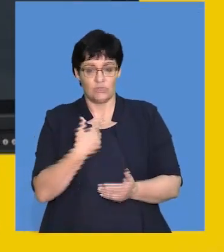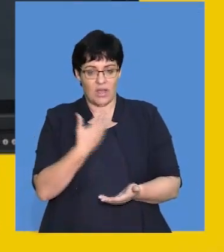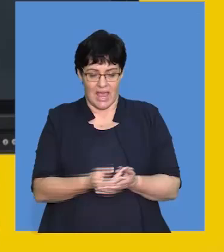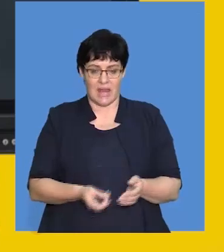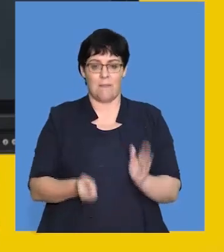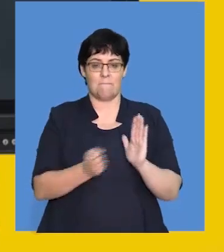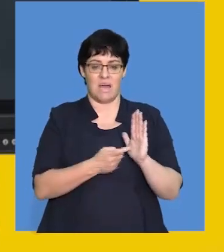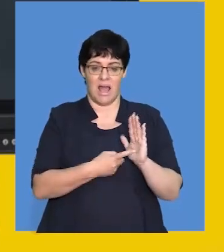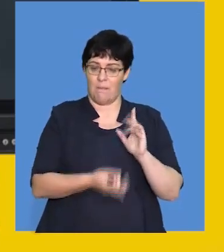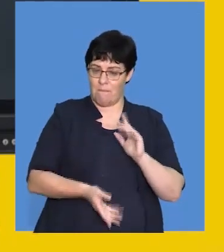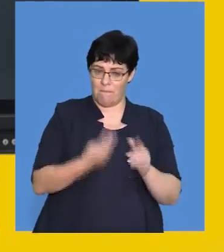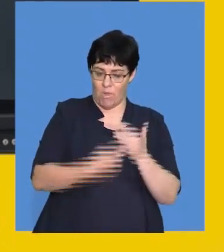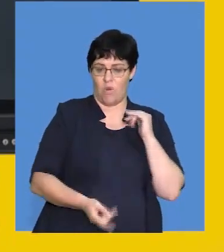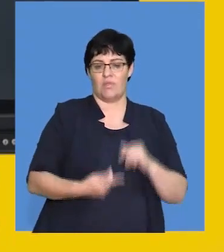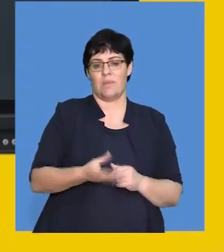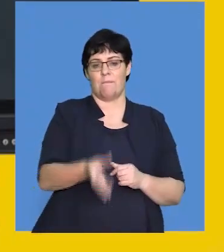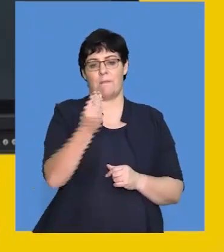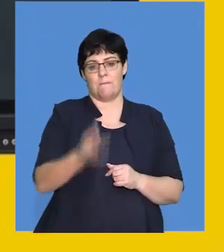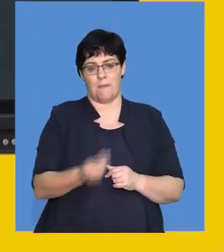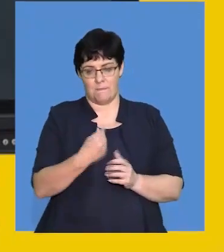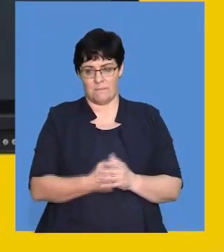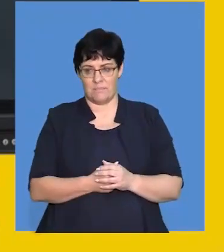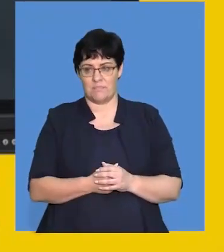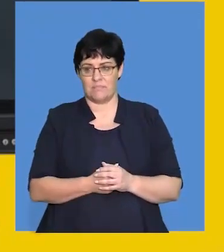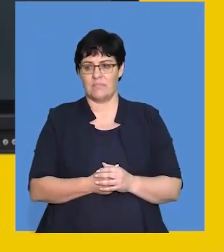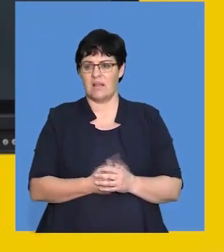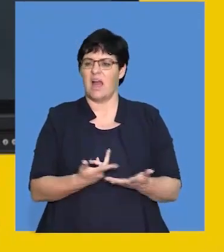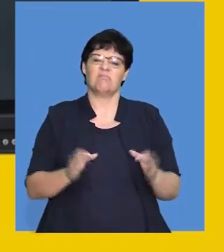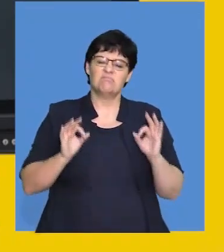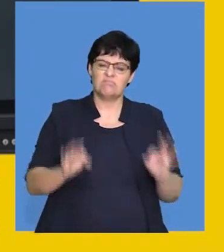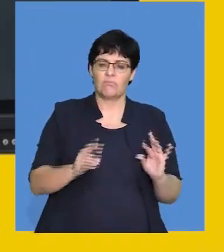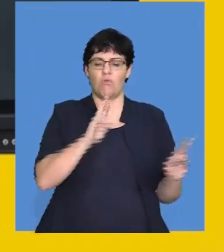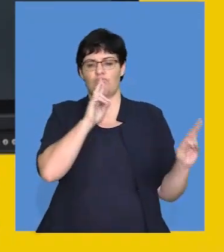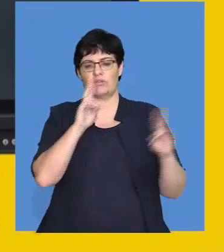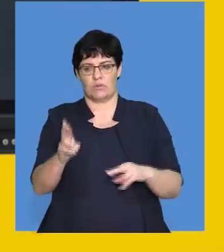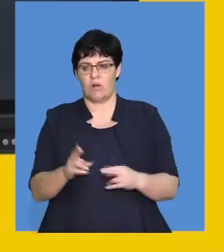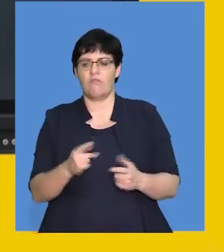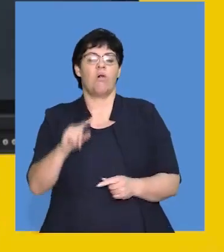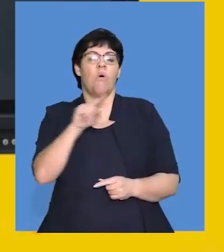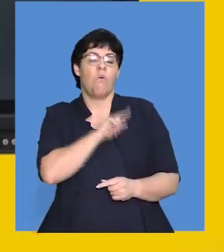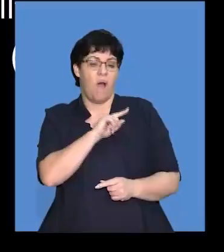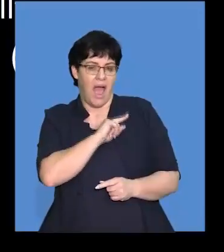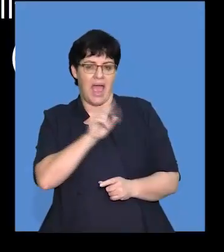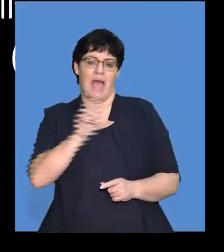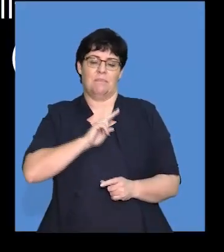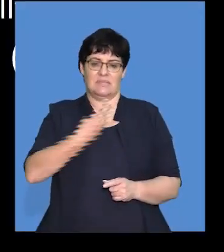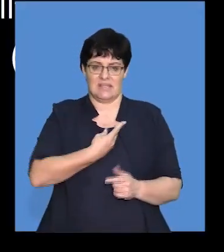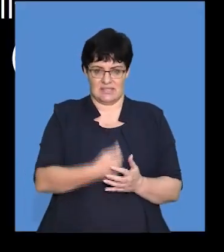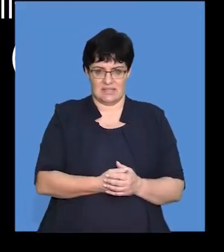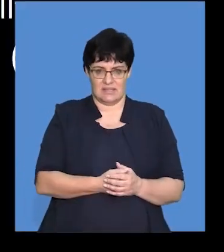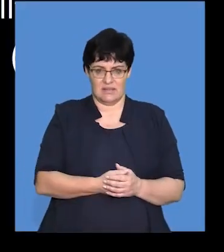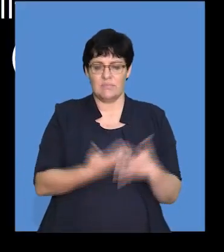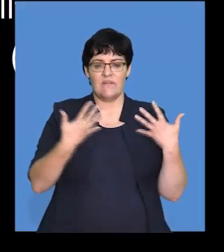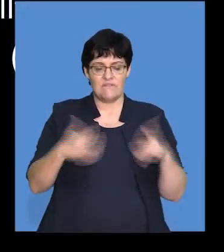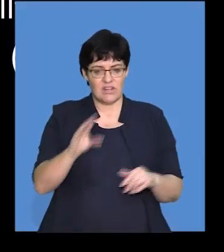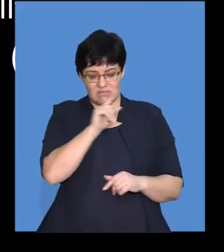answers correct. So here is a typical response for why he is upset. I've already alluded to